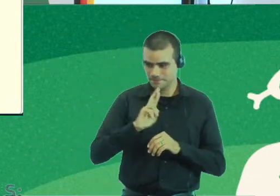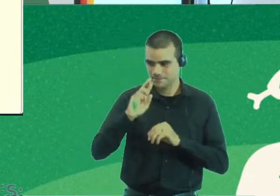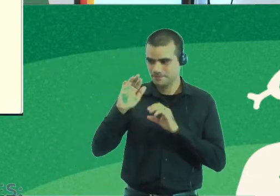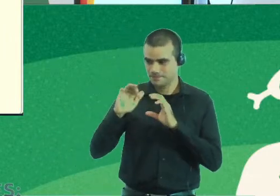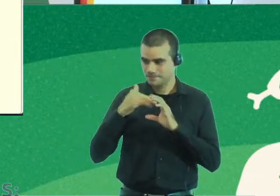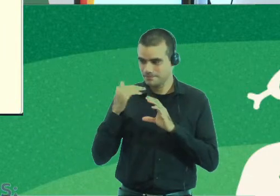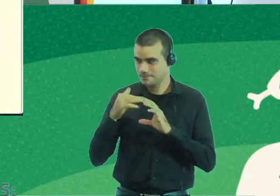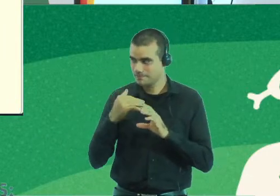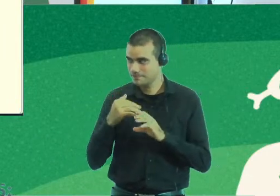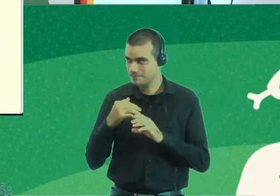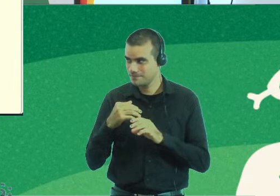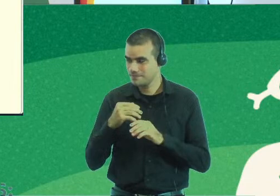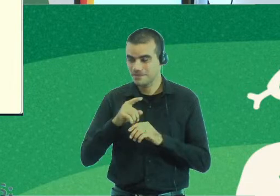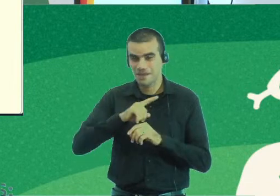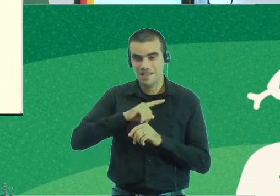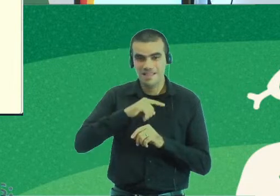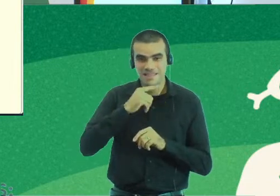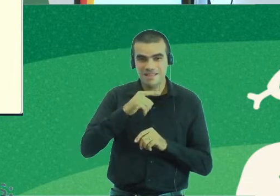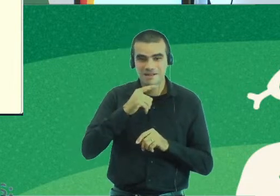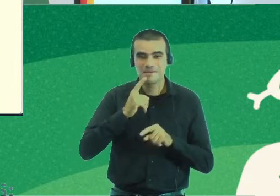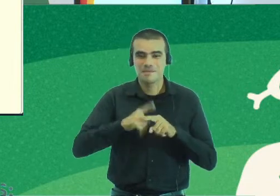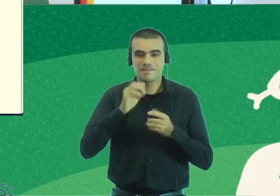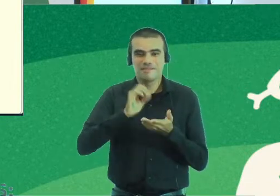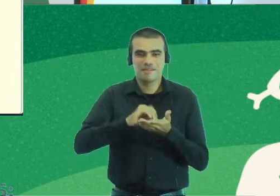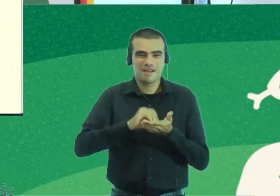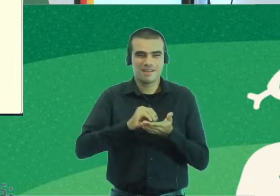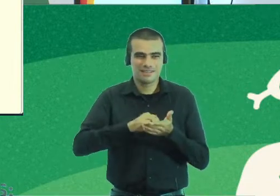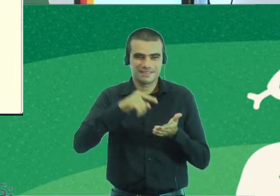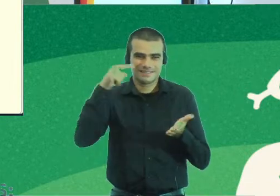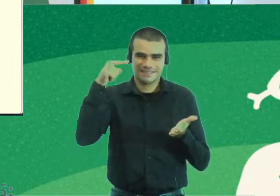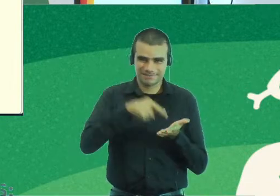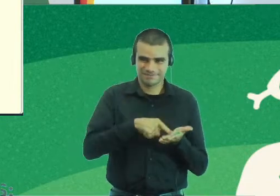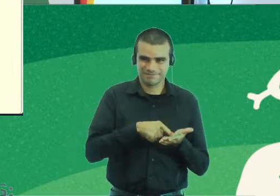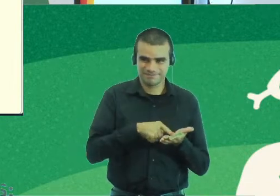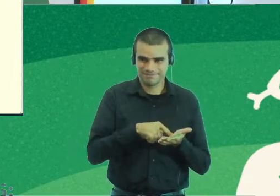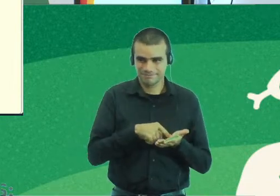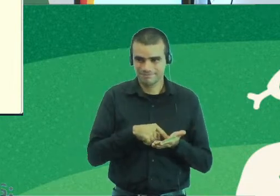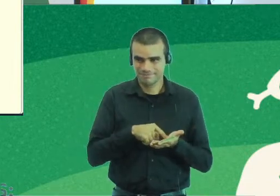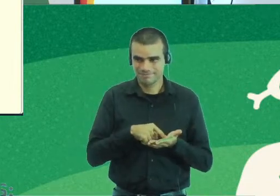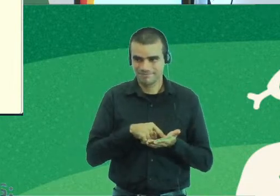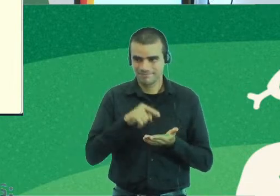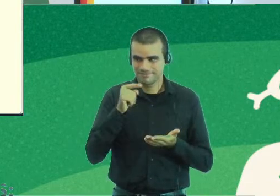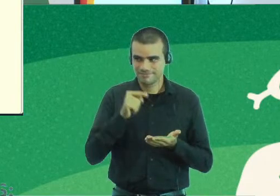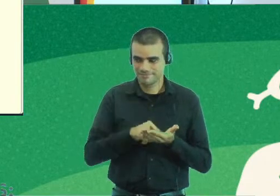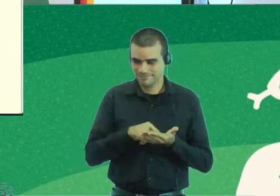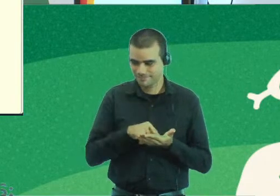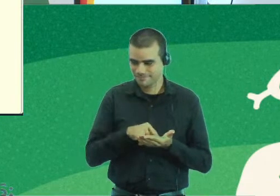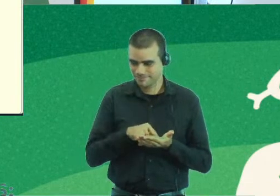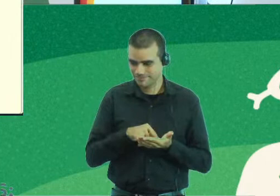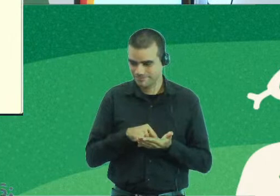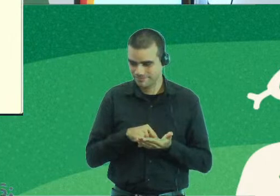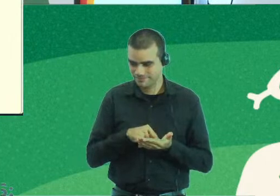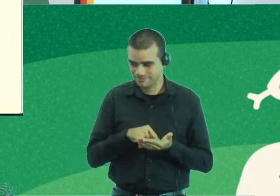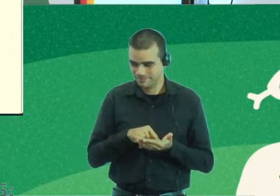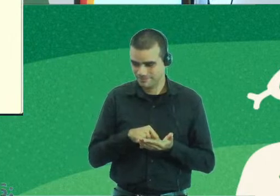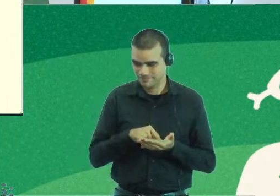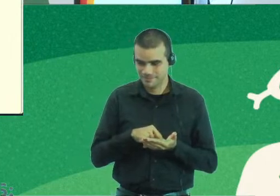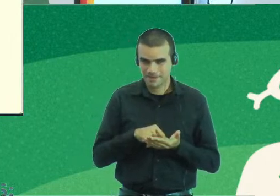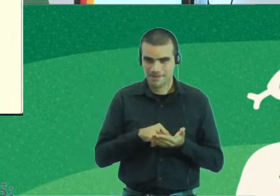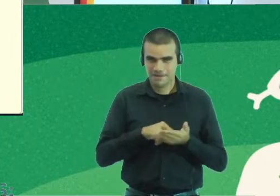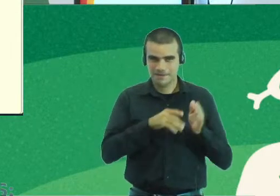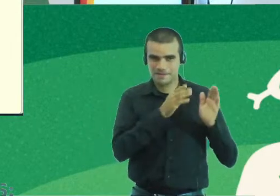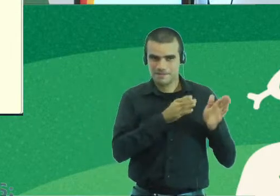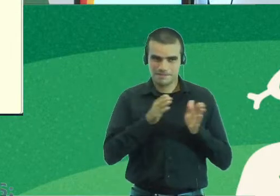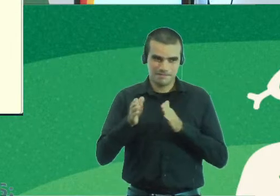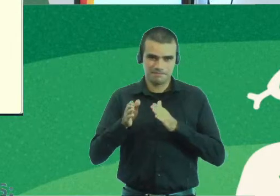because I'm not running I'm not running the worker process. So sorry about